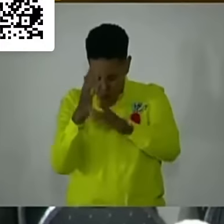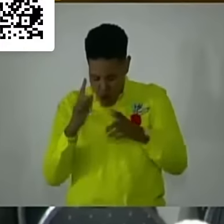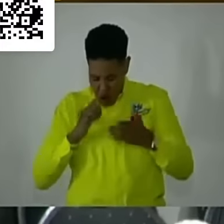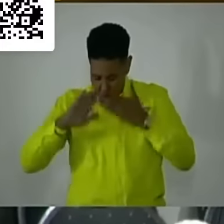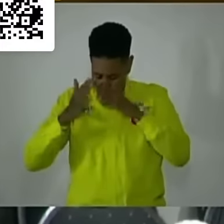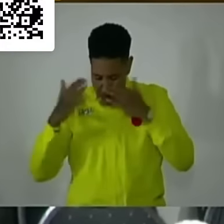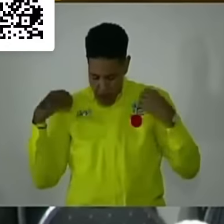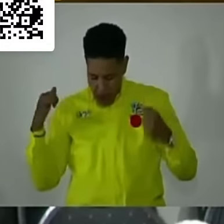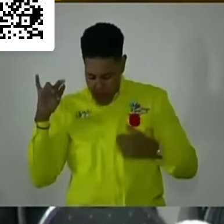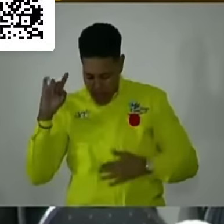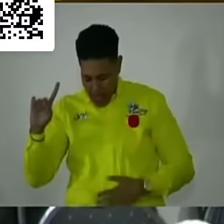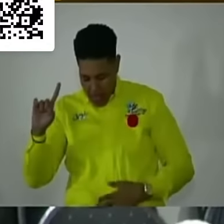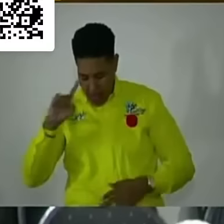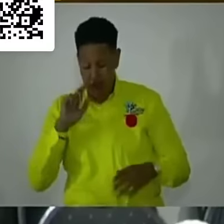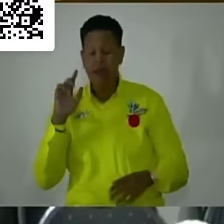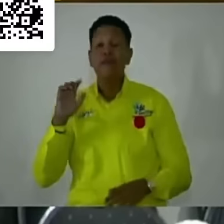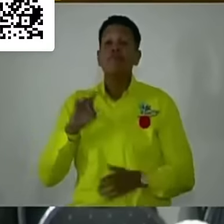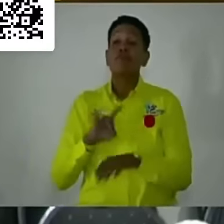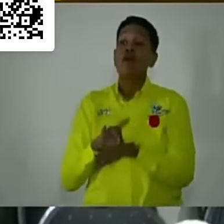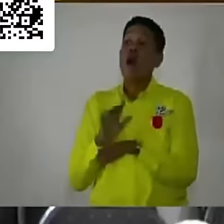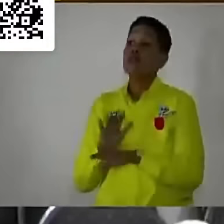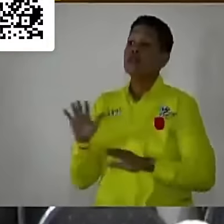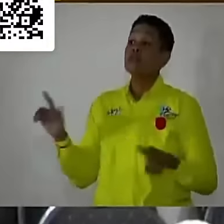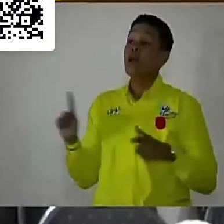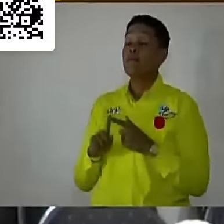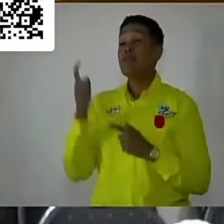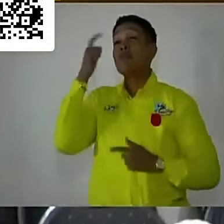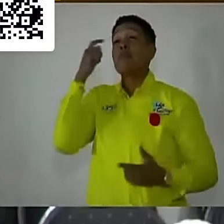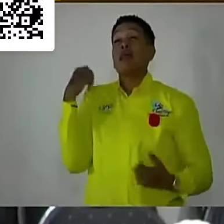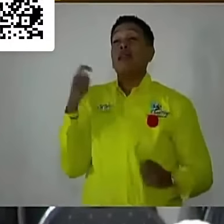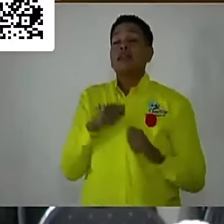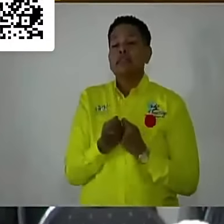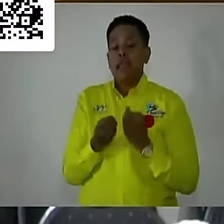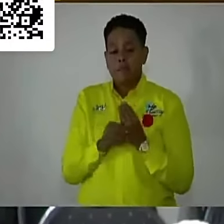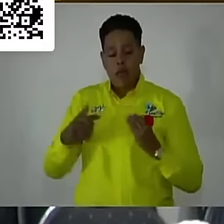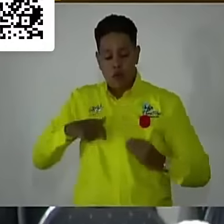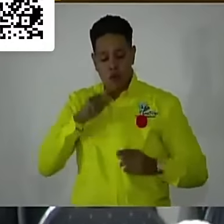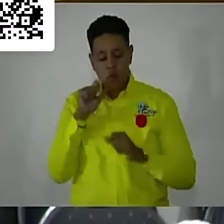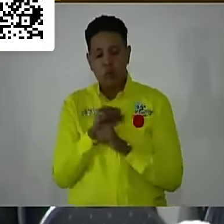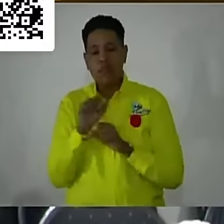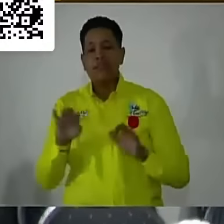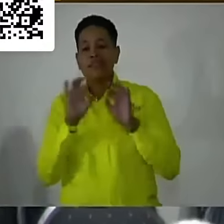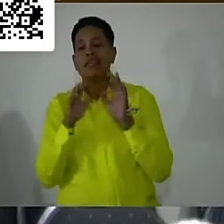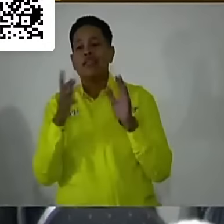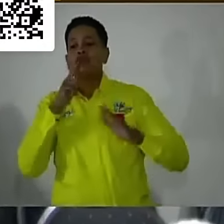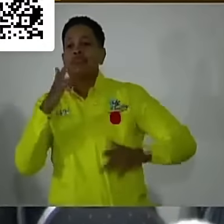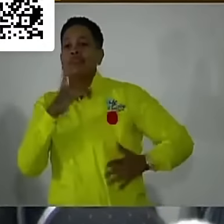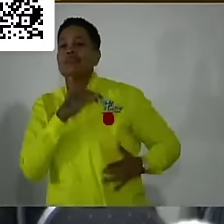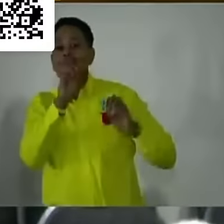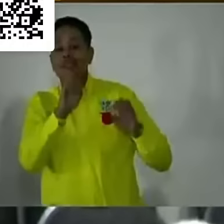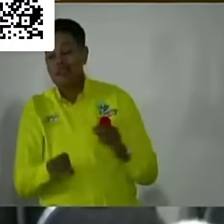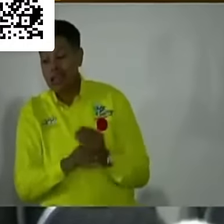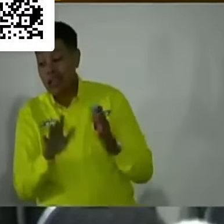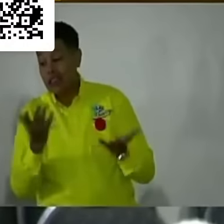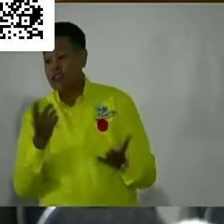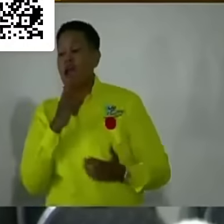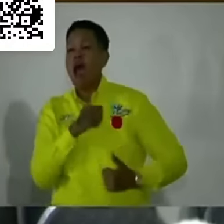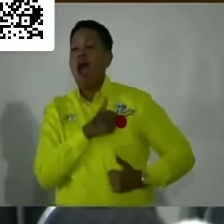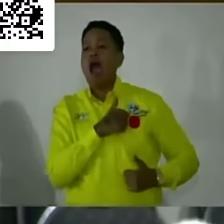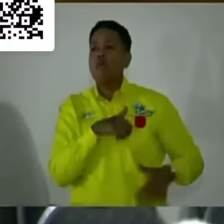health aid, the vector workers, and the mental health teams, we are essentially sensitizing that army of